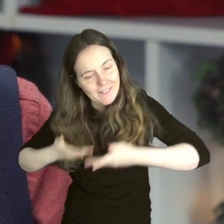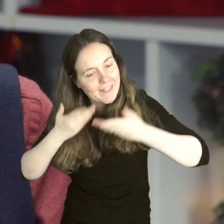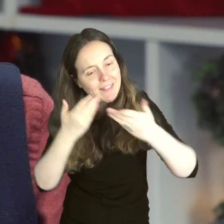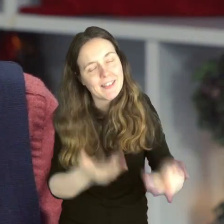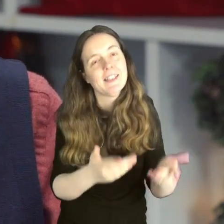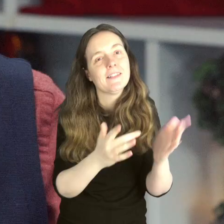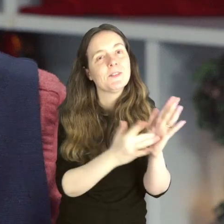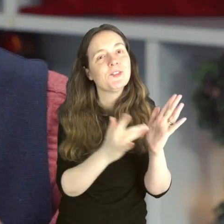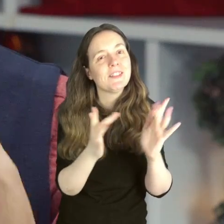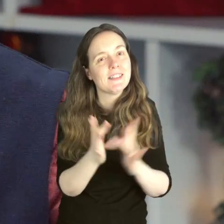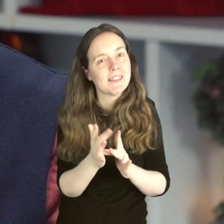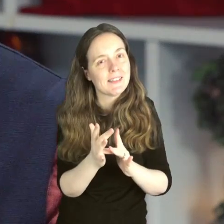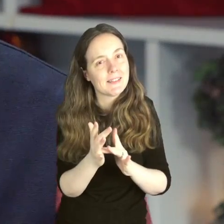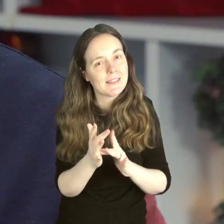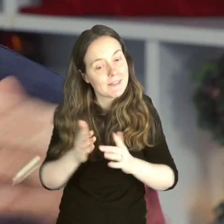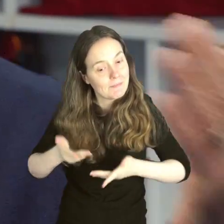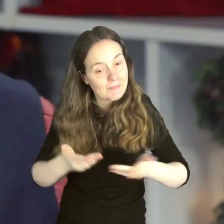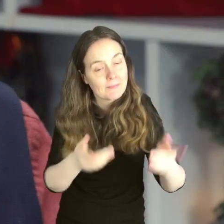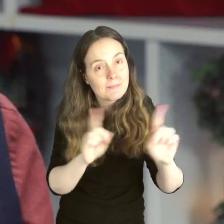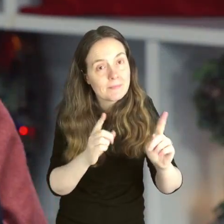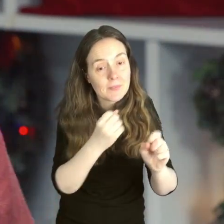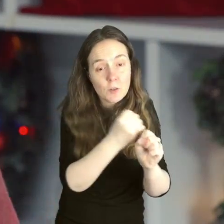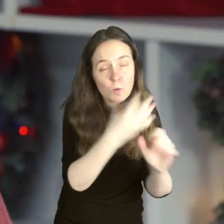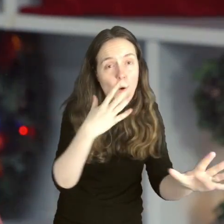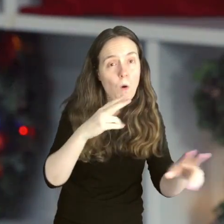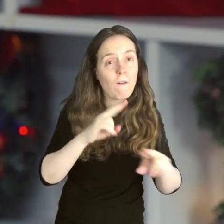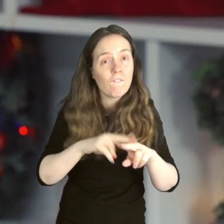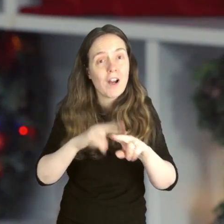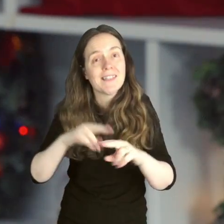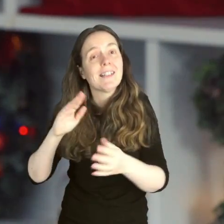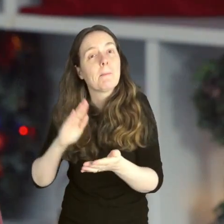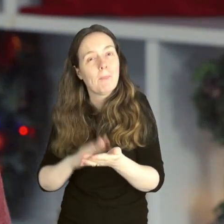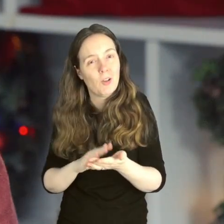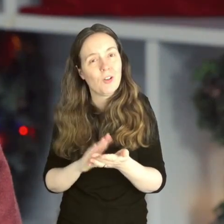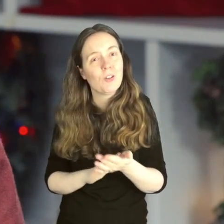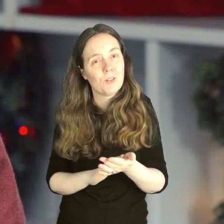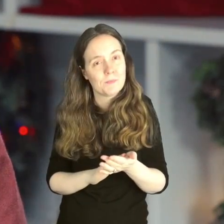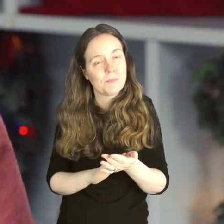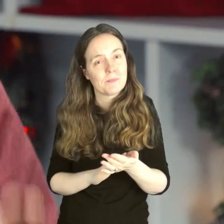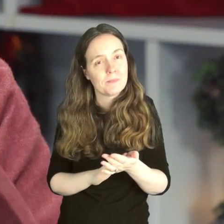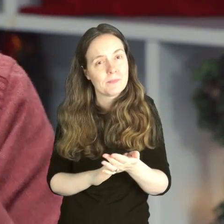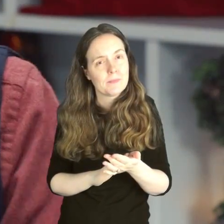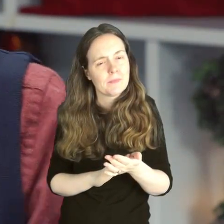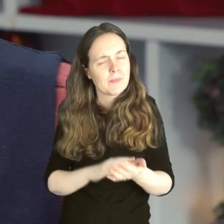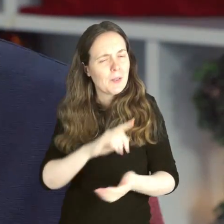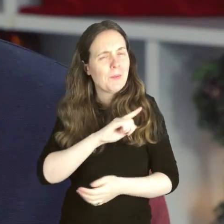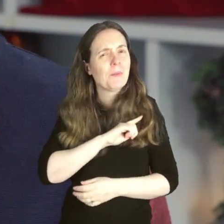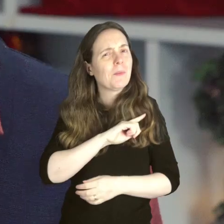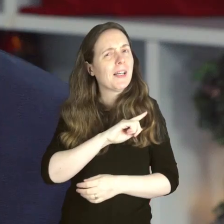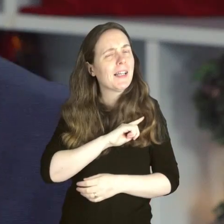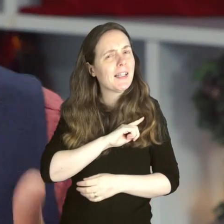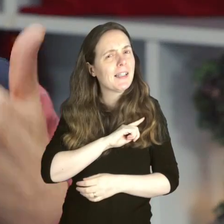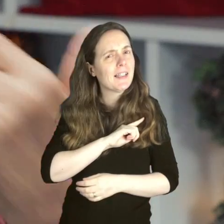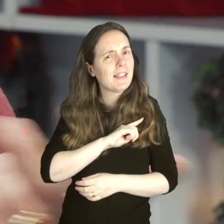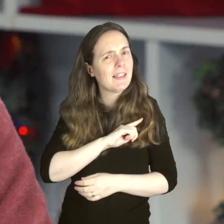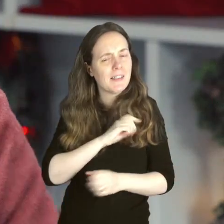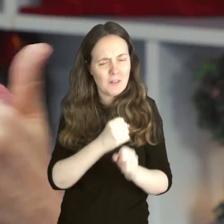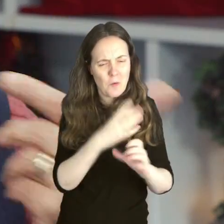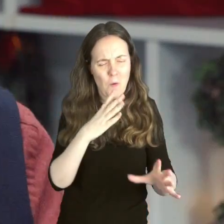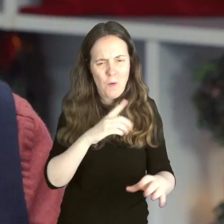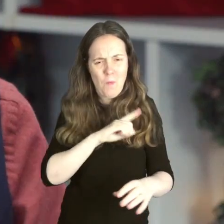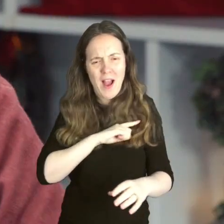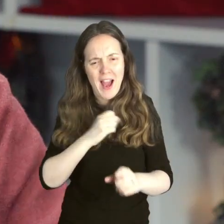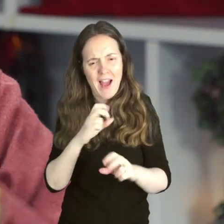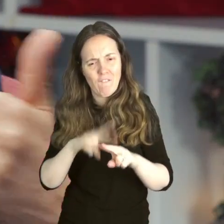gifts. And they gave him gifts of gold, frankincense, and myrrh. Now, why? Why